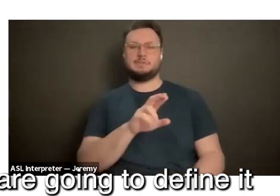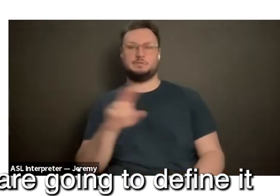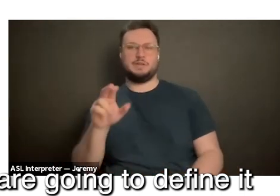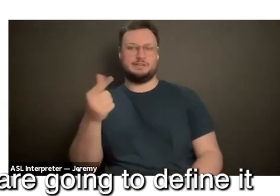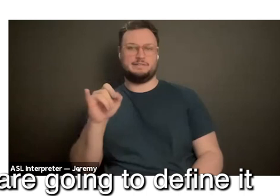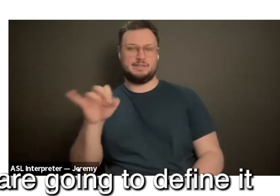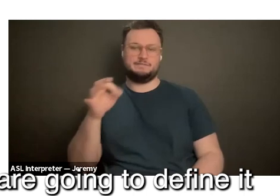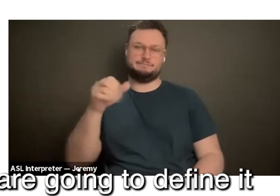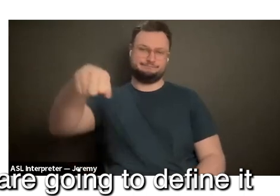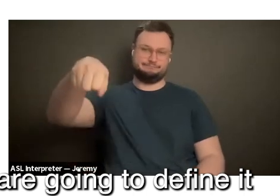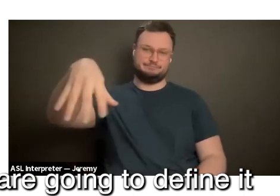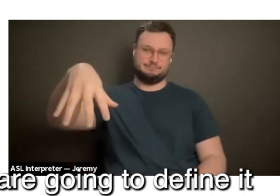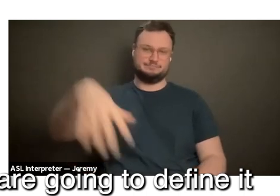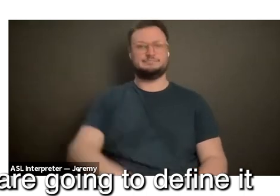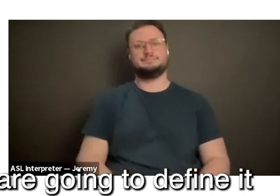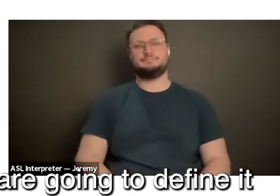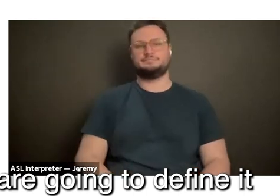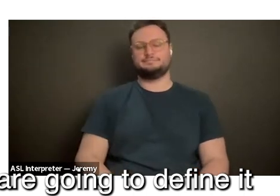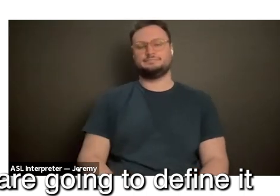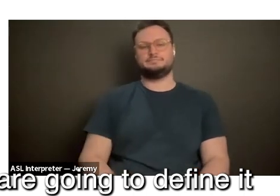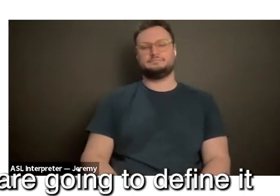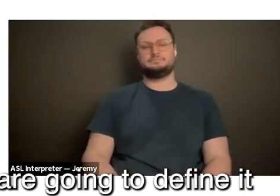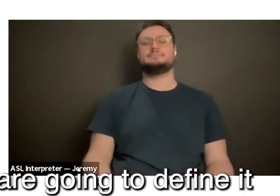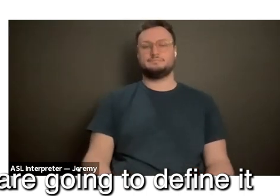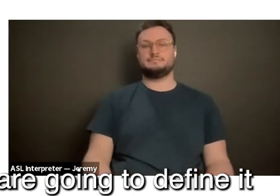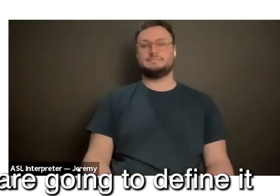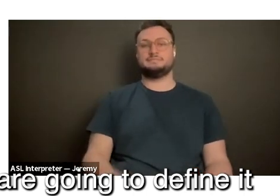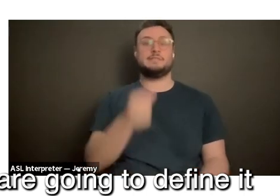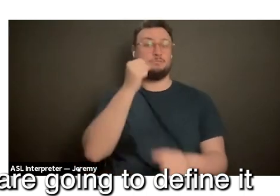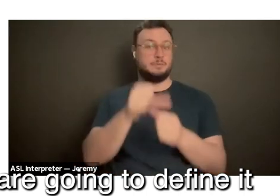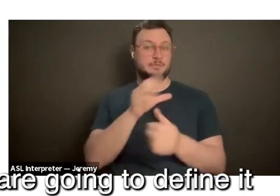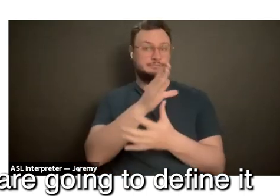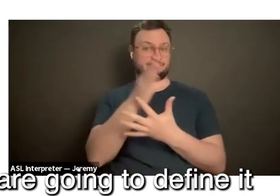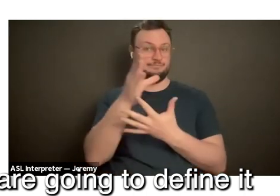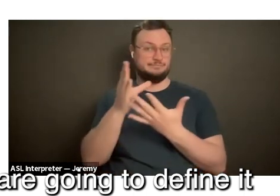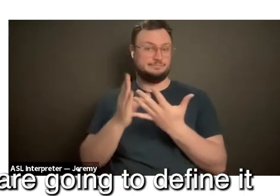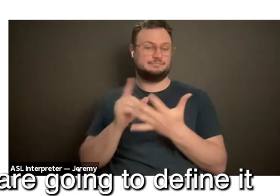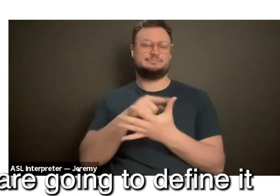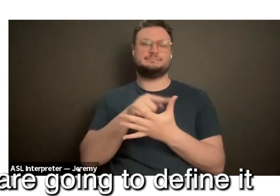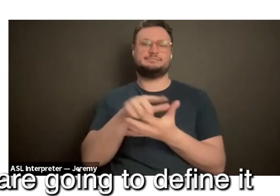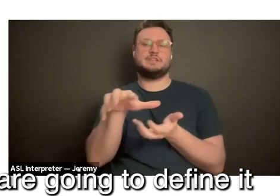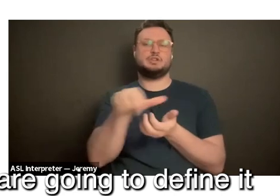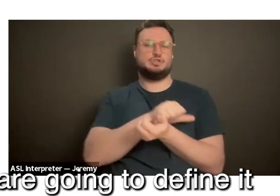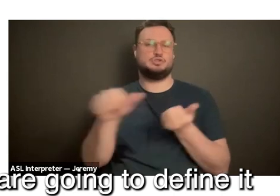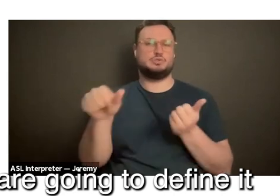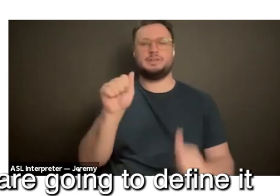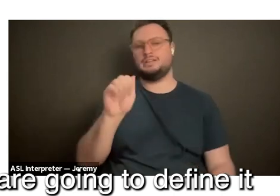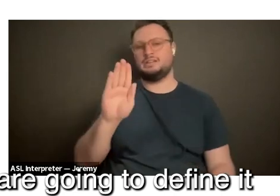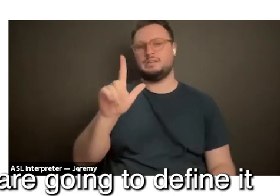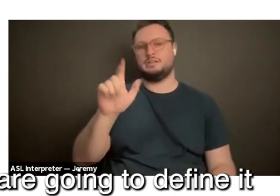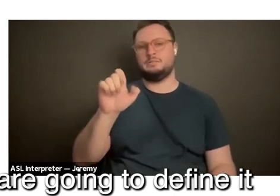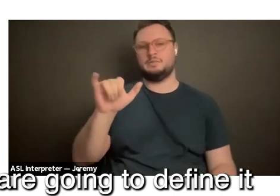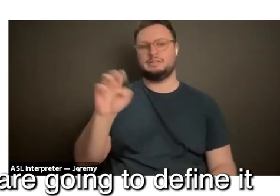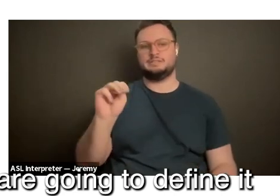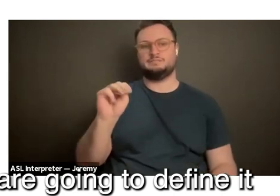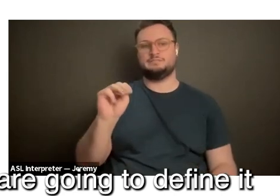moment. Next slide, please. So on to our first section, destroy ableism. So what is this?